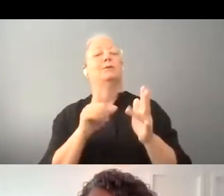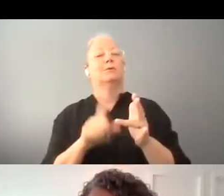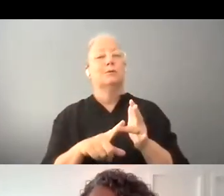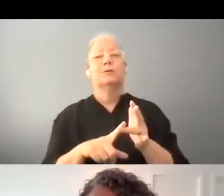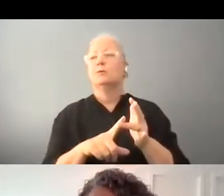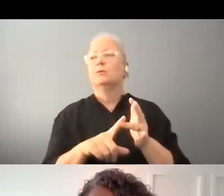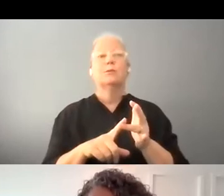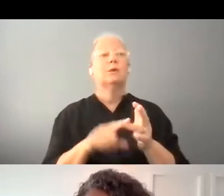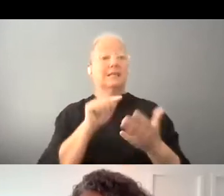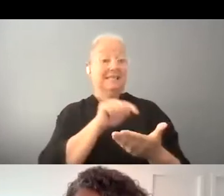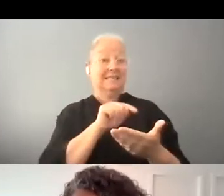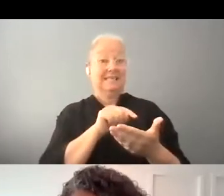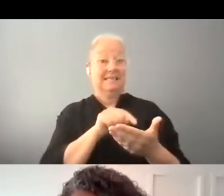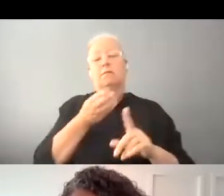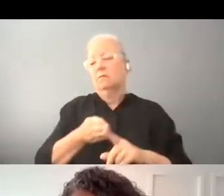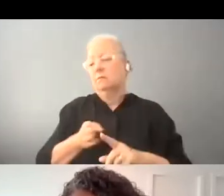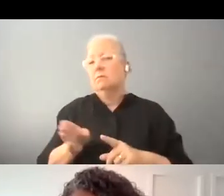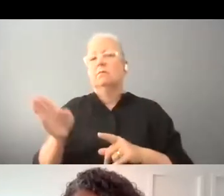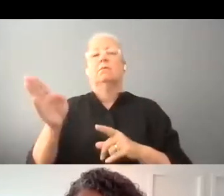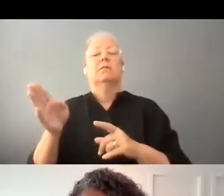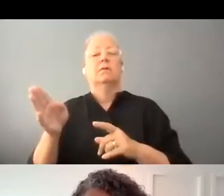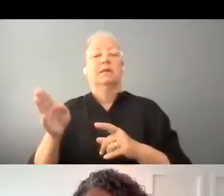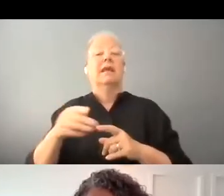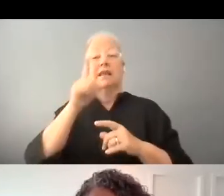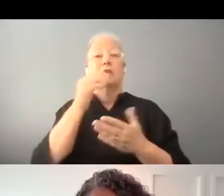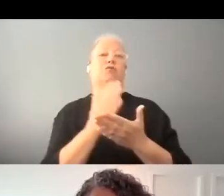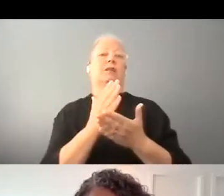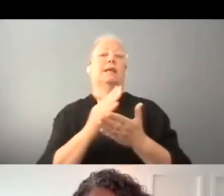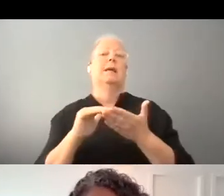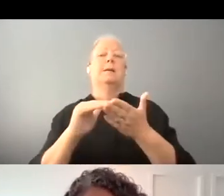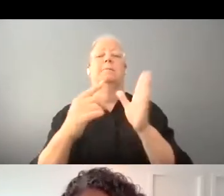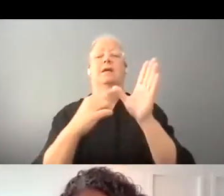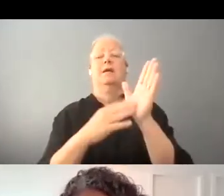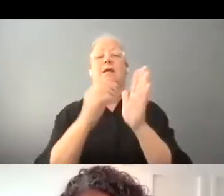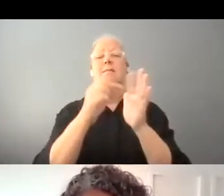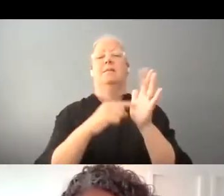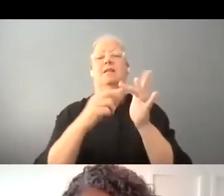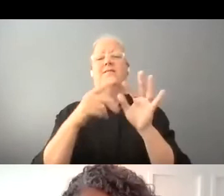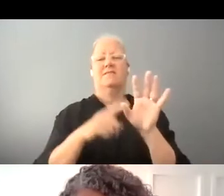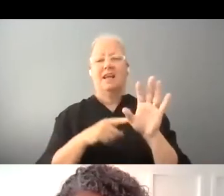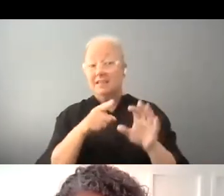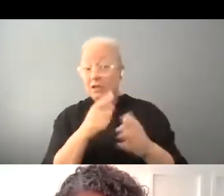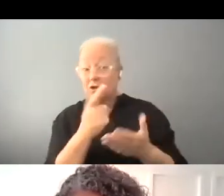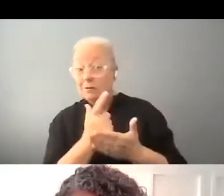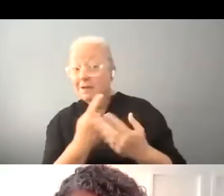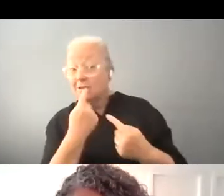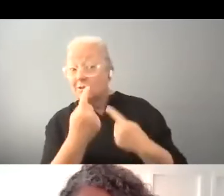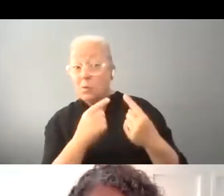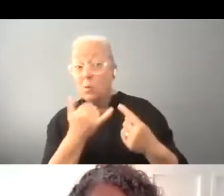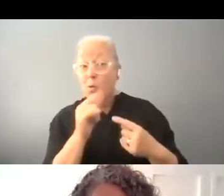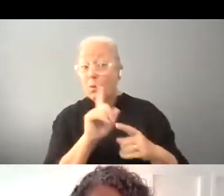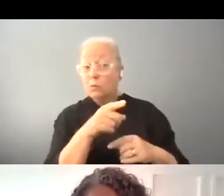somewhere else, which could actually just amplify it. Was that too much, Lee, or in the realm of what you're